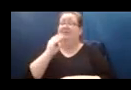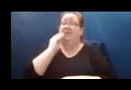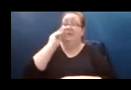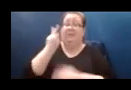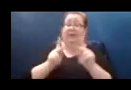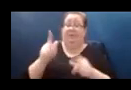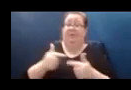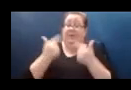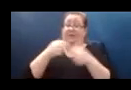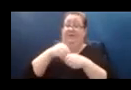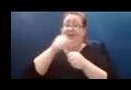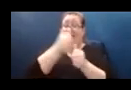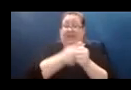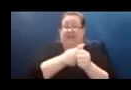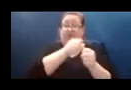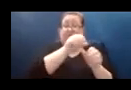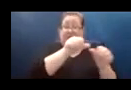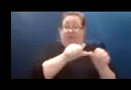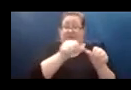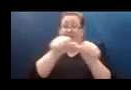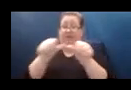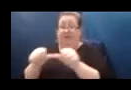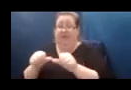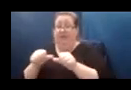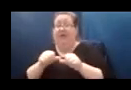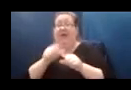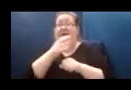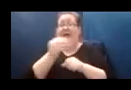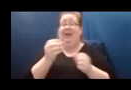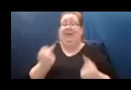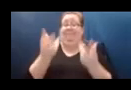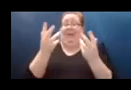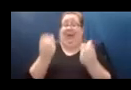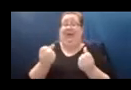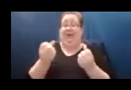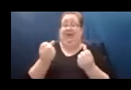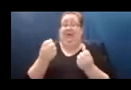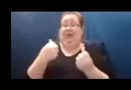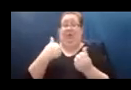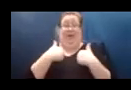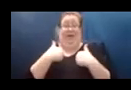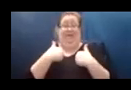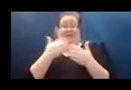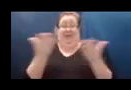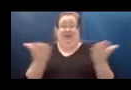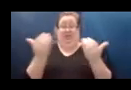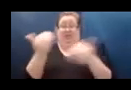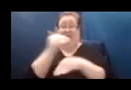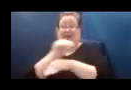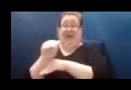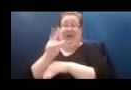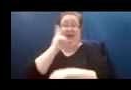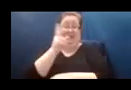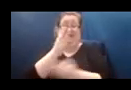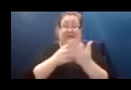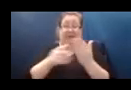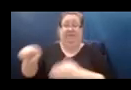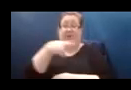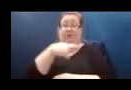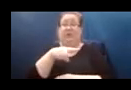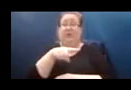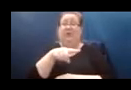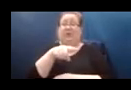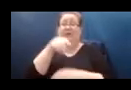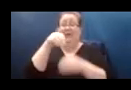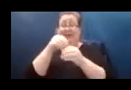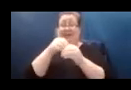each municipality, and many of whom, or some of whom we have here tonight. I've seen some of you in